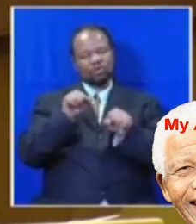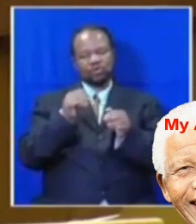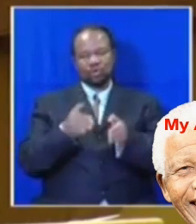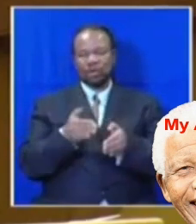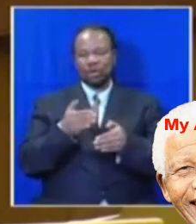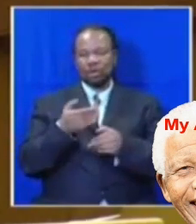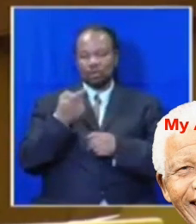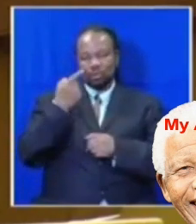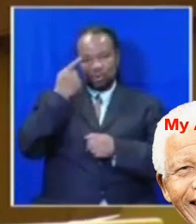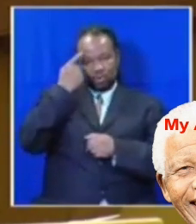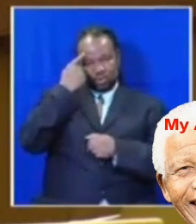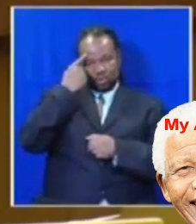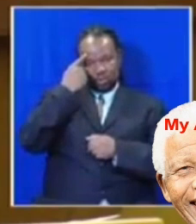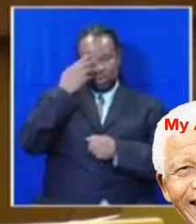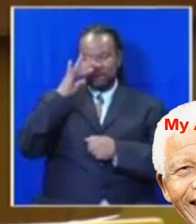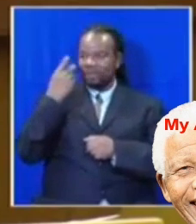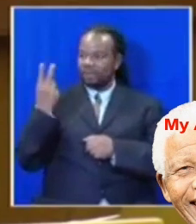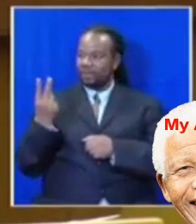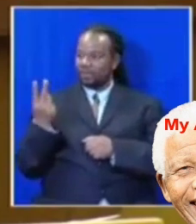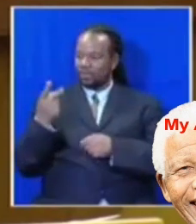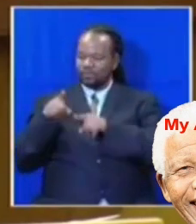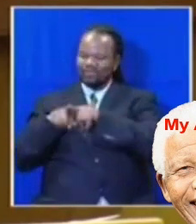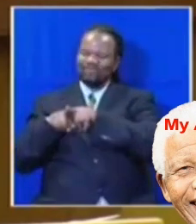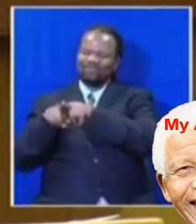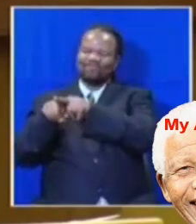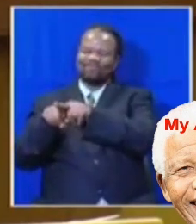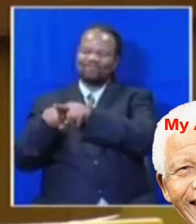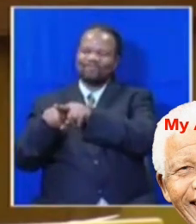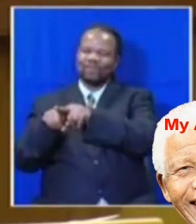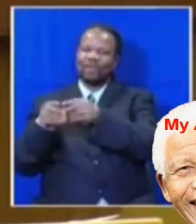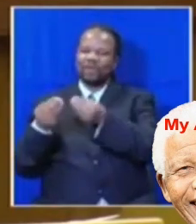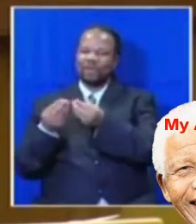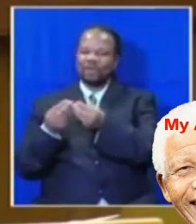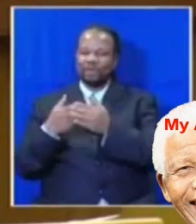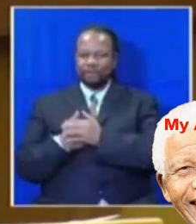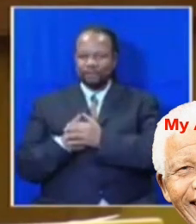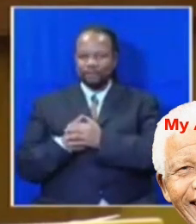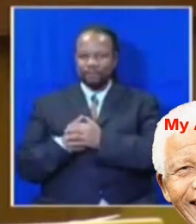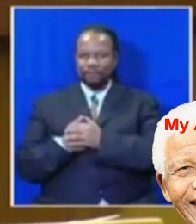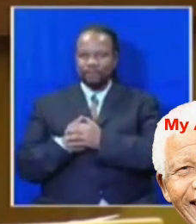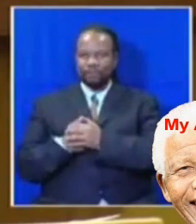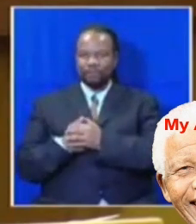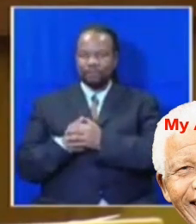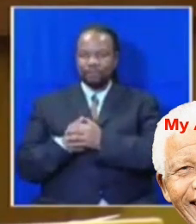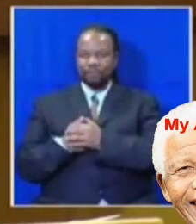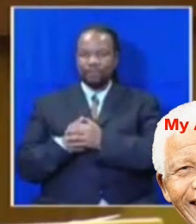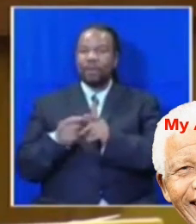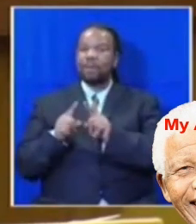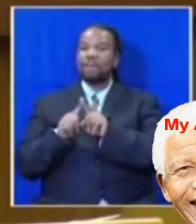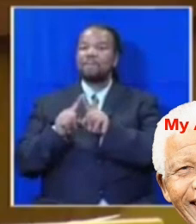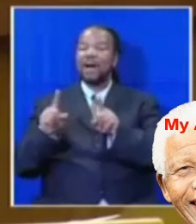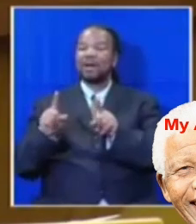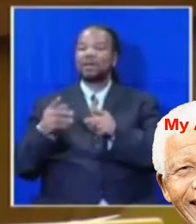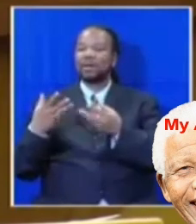that there is common purpose between the two. We know that. You are joined at the hip by a